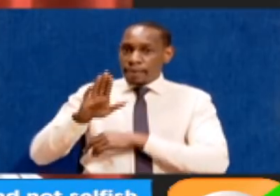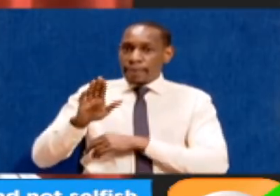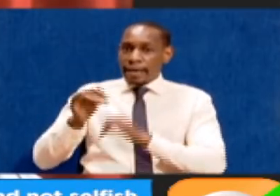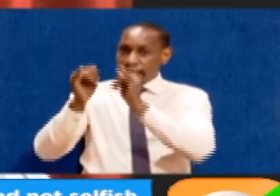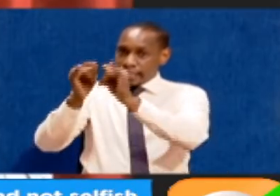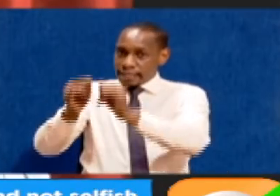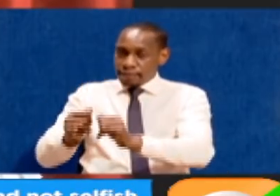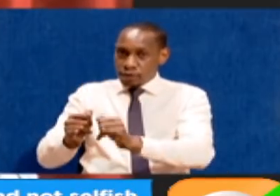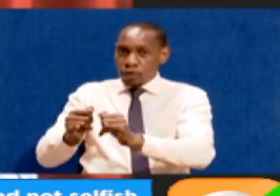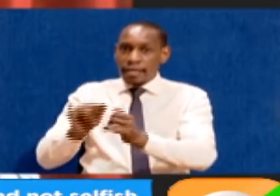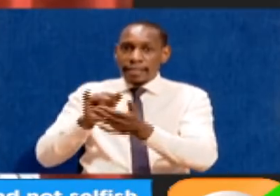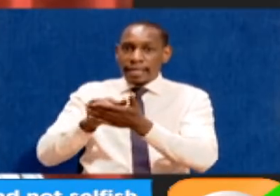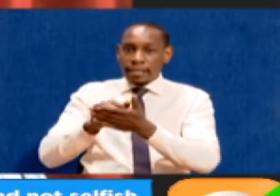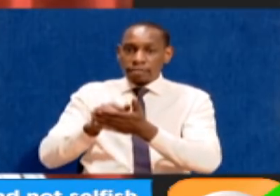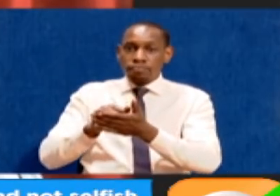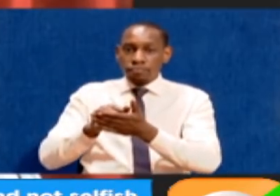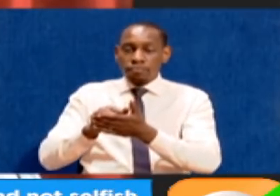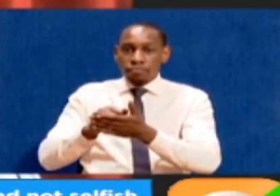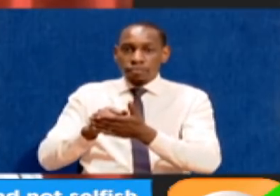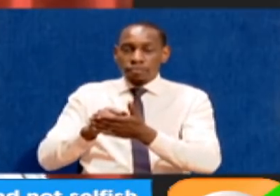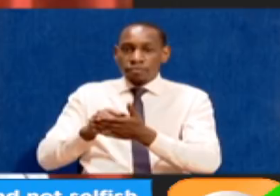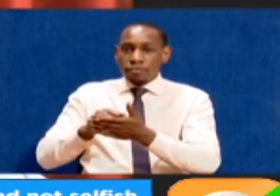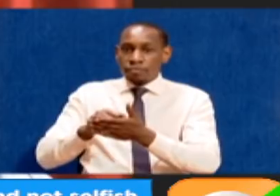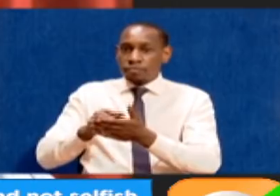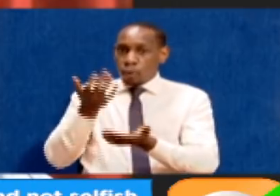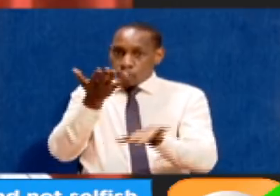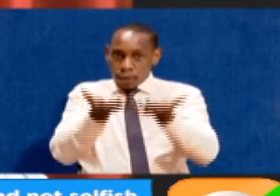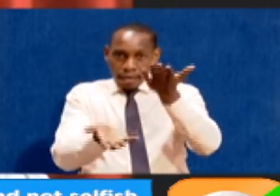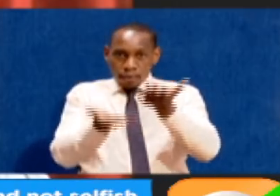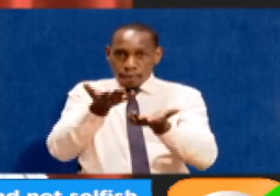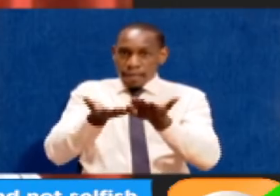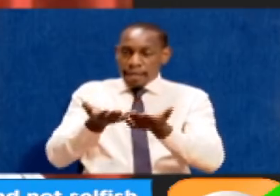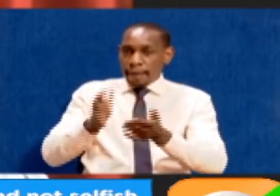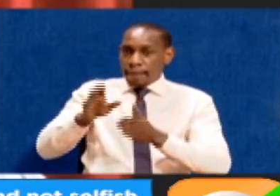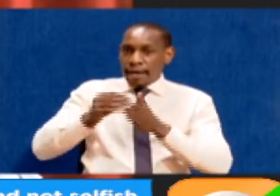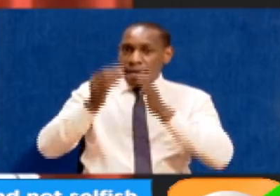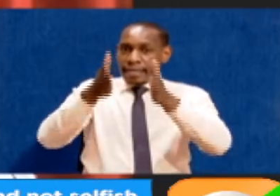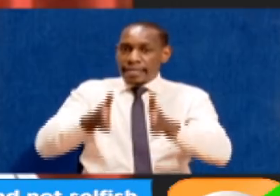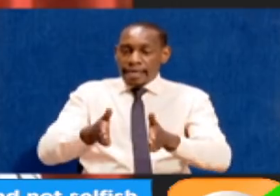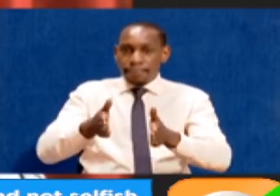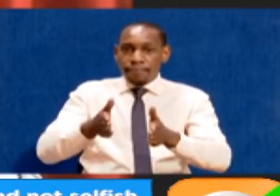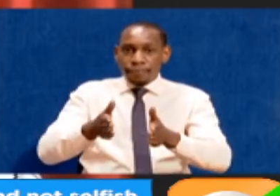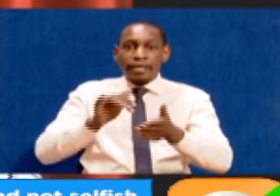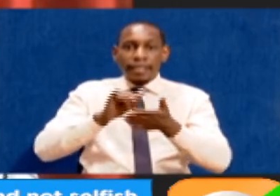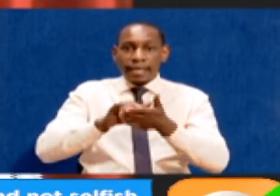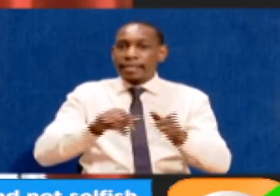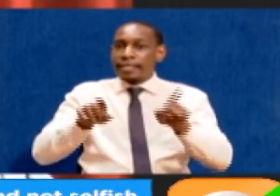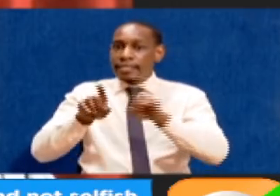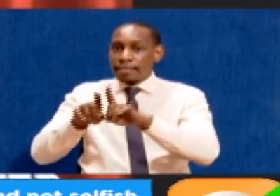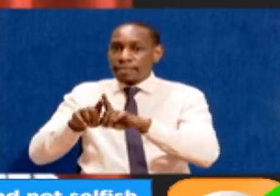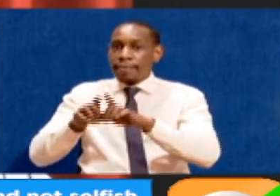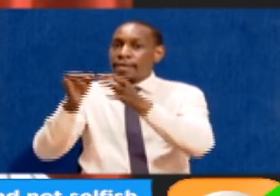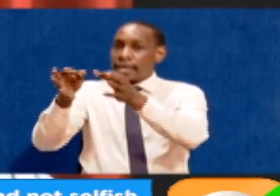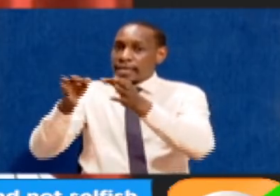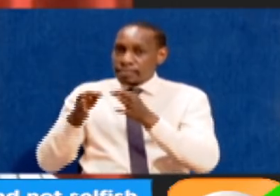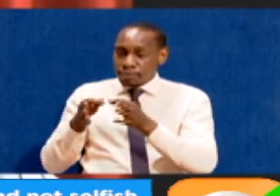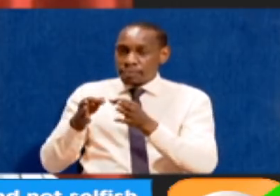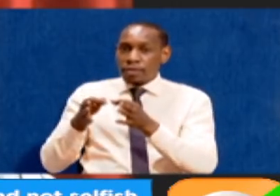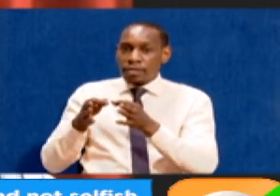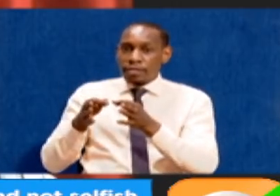the individual to capture that and weigh, because he as a leader or she as a leader is also